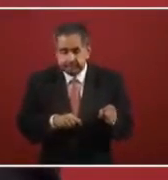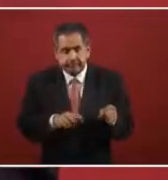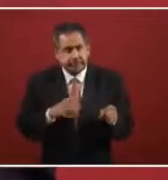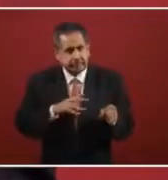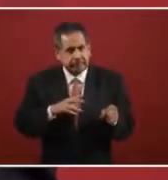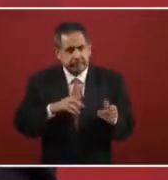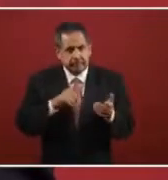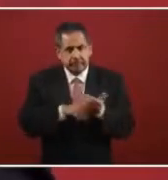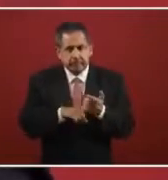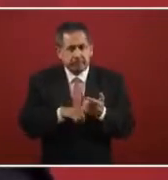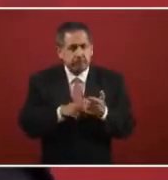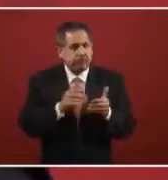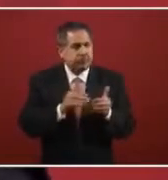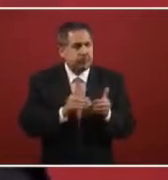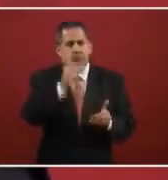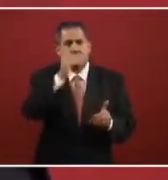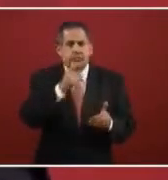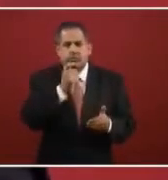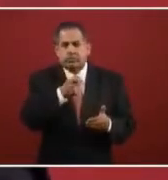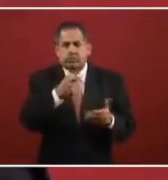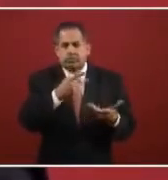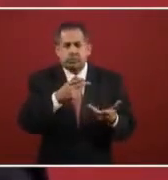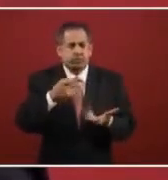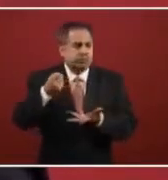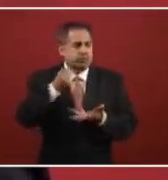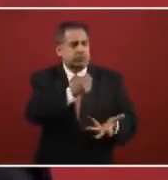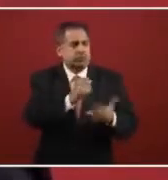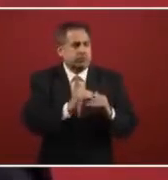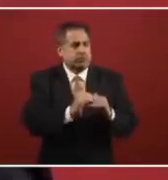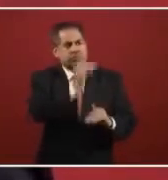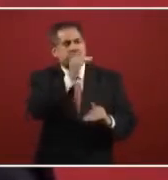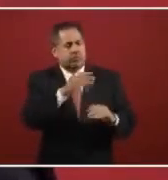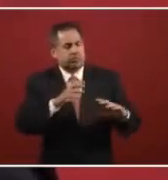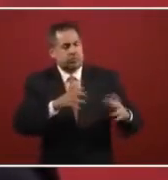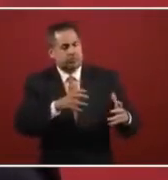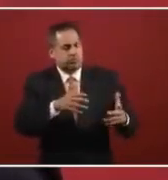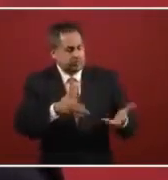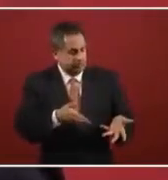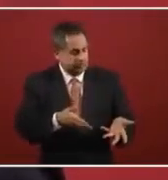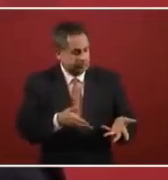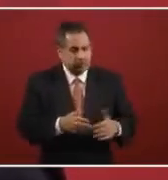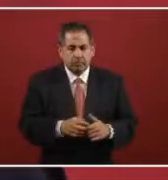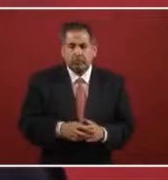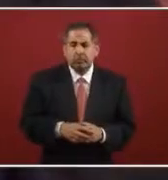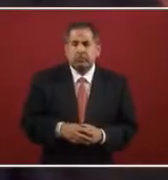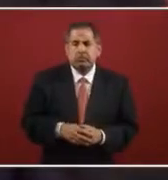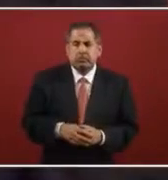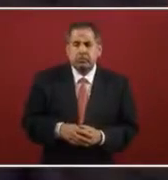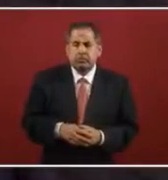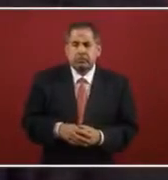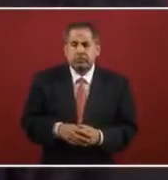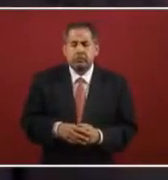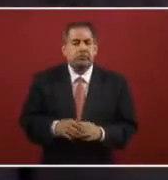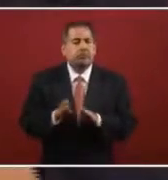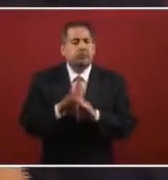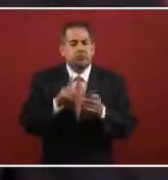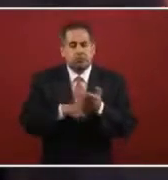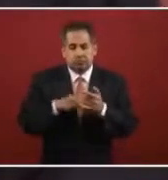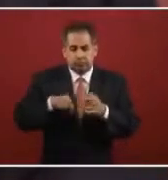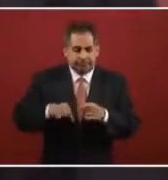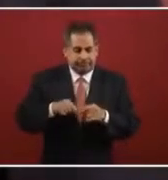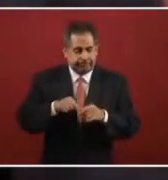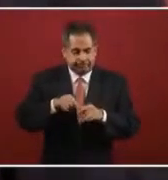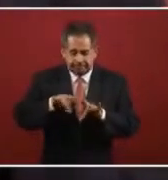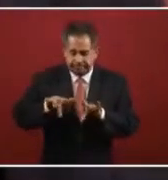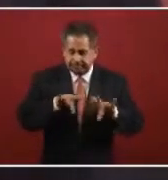había aumentado that mucho su actually presupuesto. their budget had increased a lot. Como todo se graba aquí,